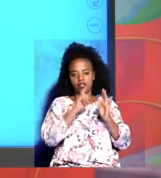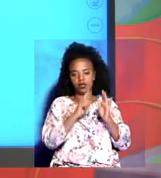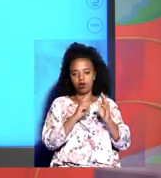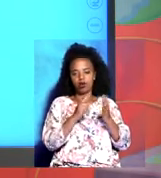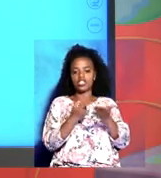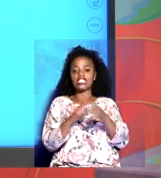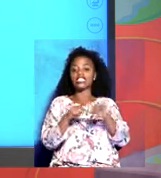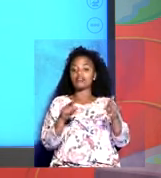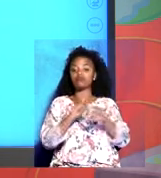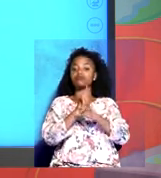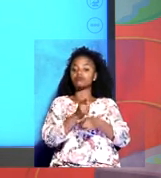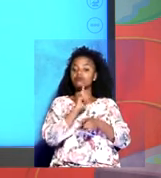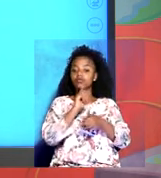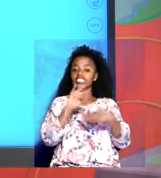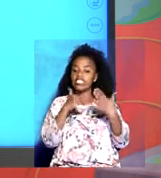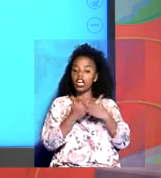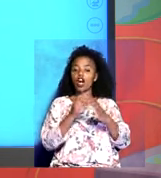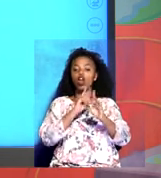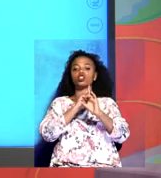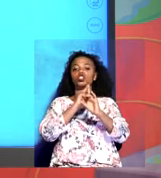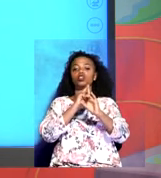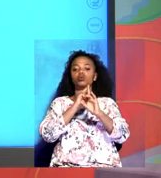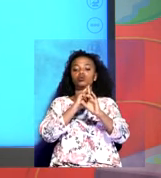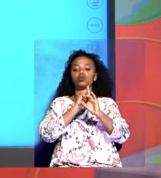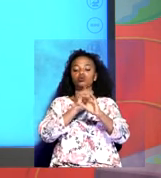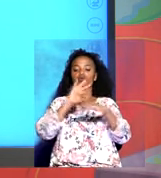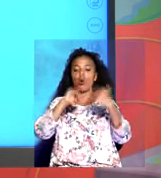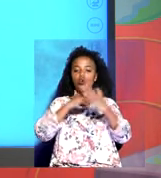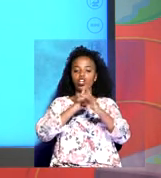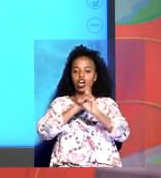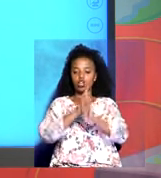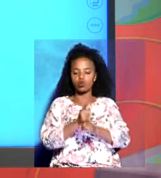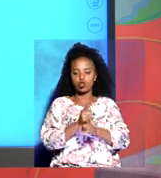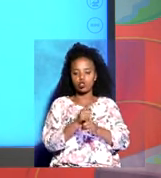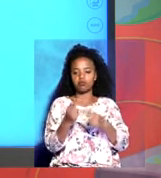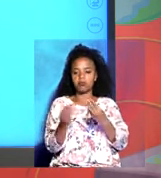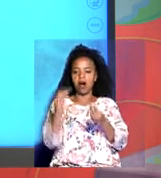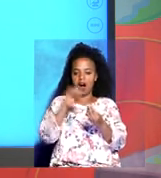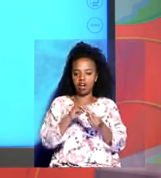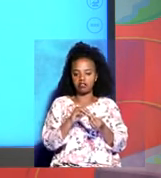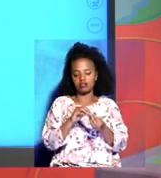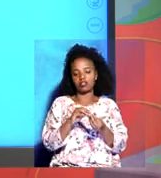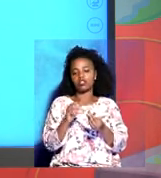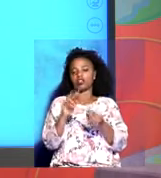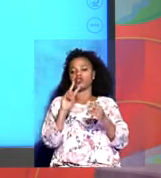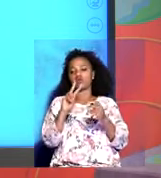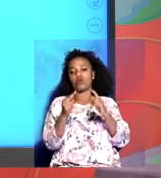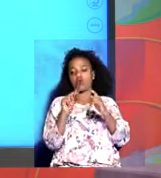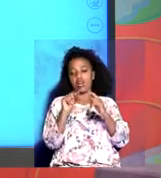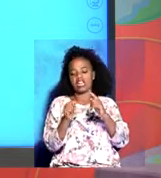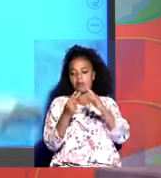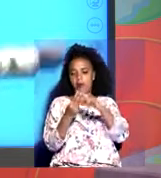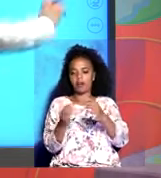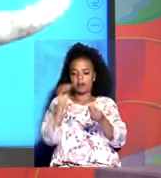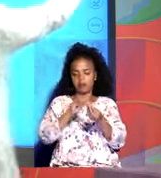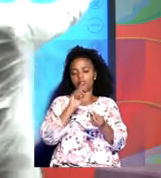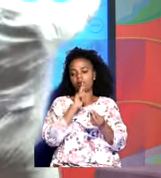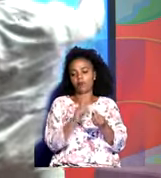particular solutions. The general solution, you can add a multiple of 2 pi on both, since sine is periodic of 2